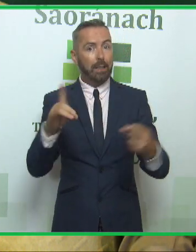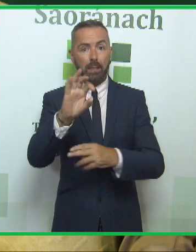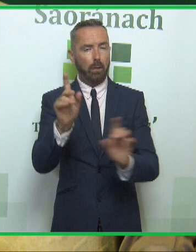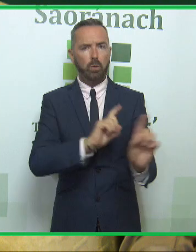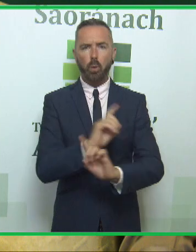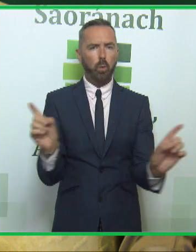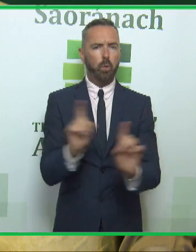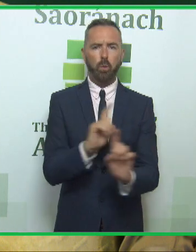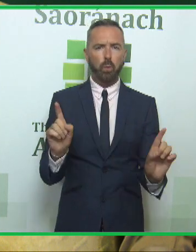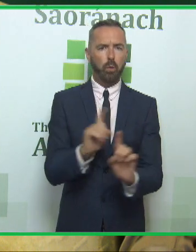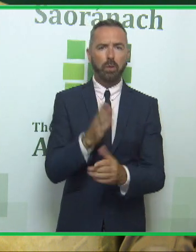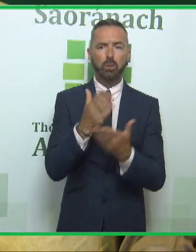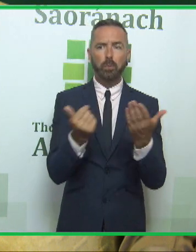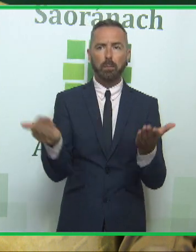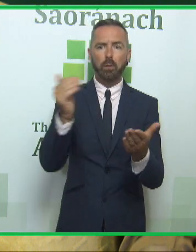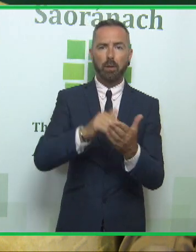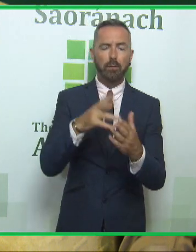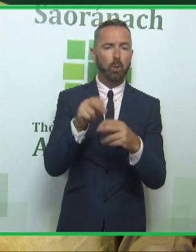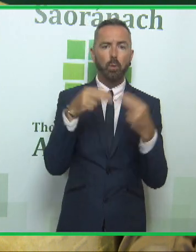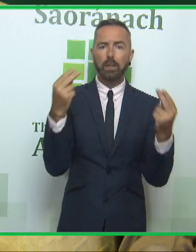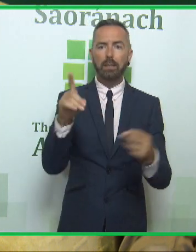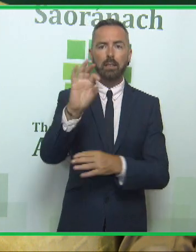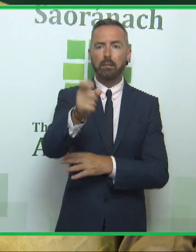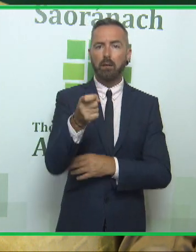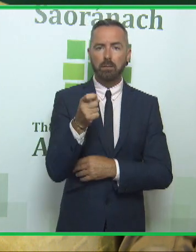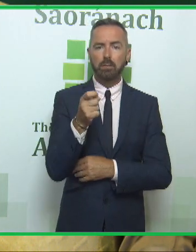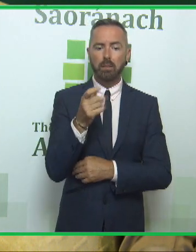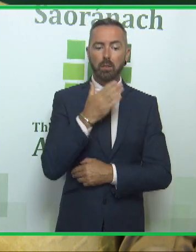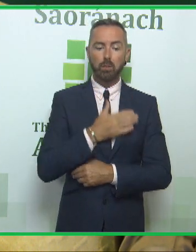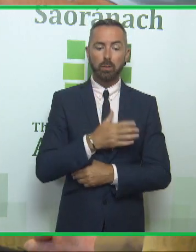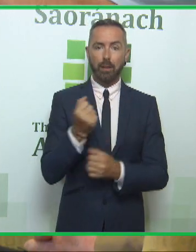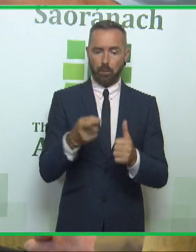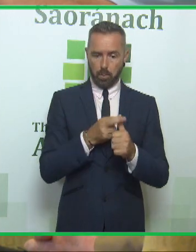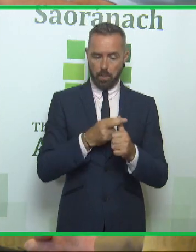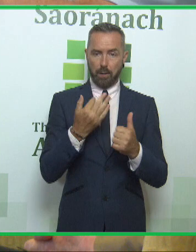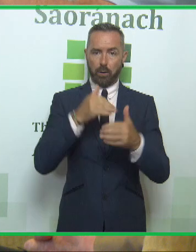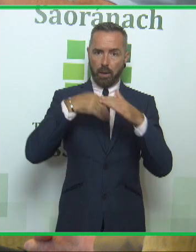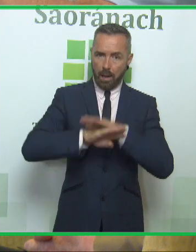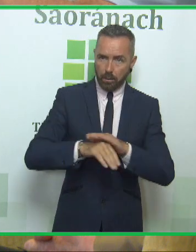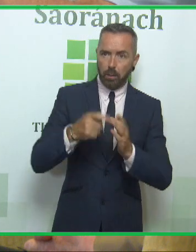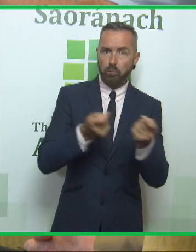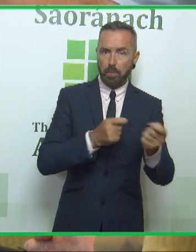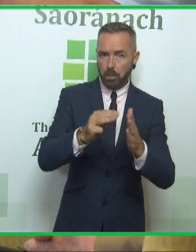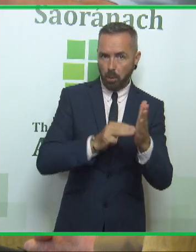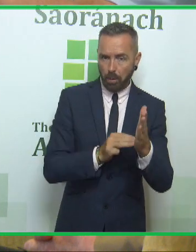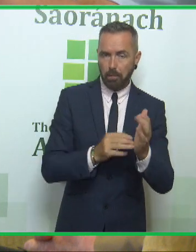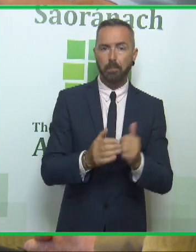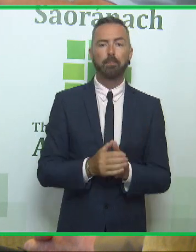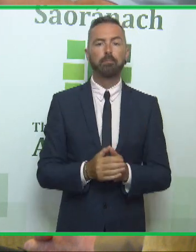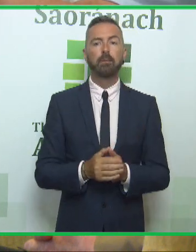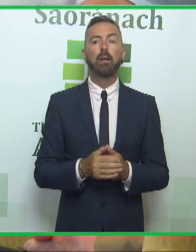with drugs is a lot of people come in and they actually don't need detox, they're on drugs like coke. So it's just getting them ready to go into treatment. Then they